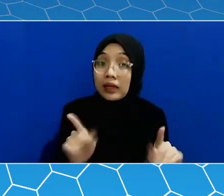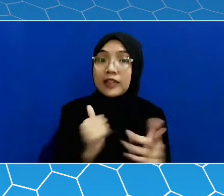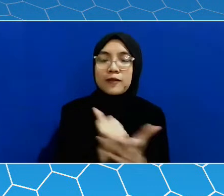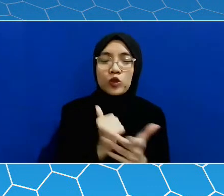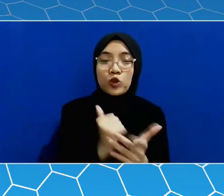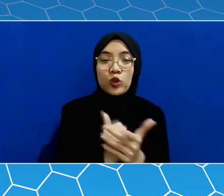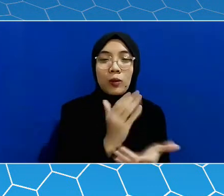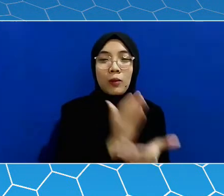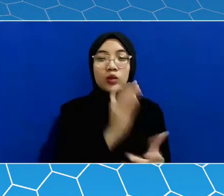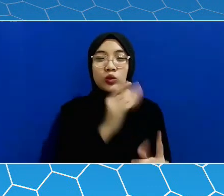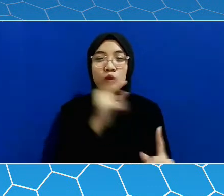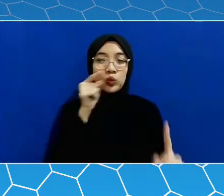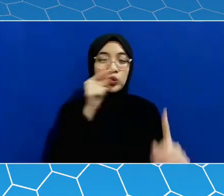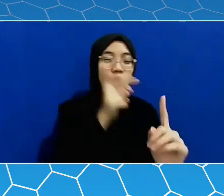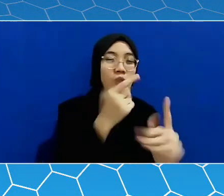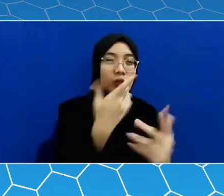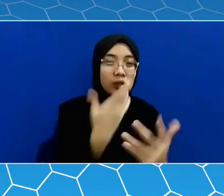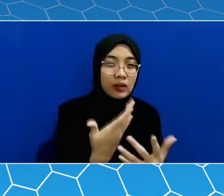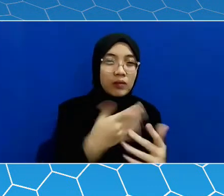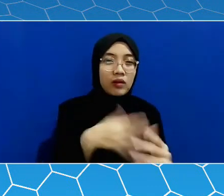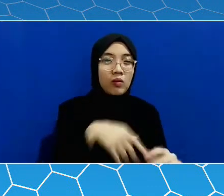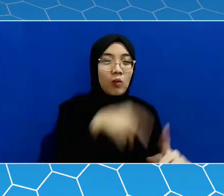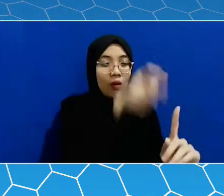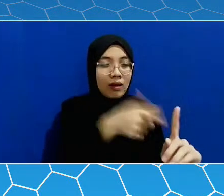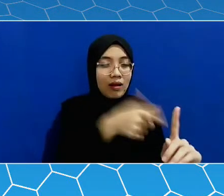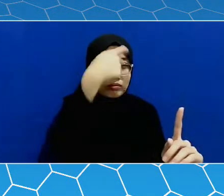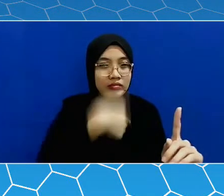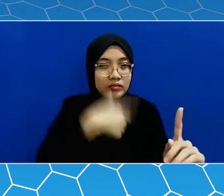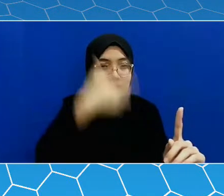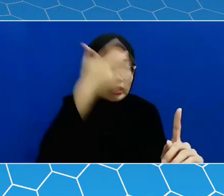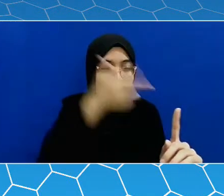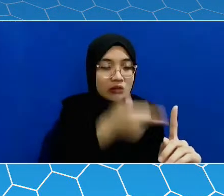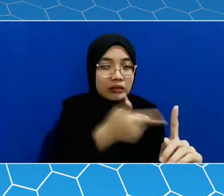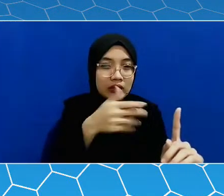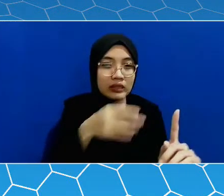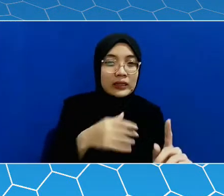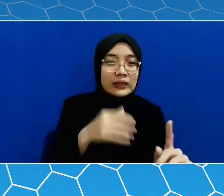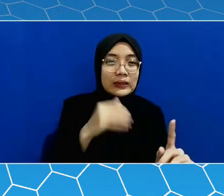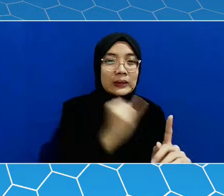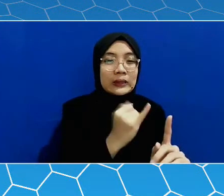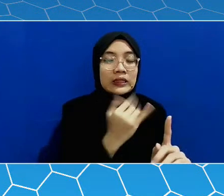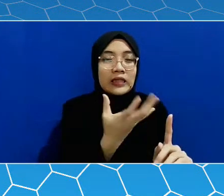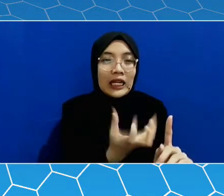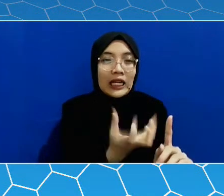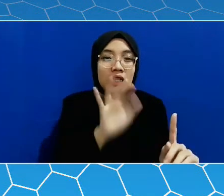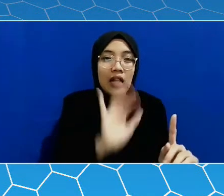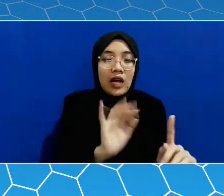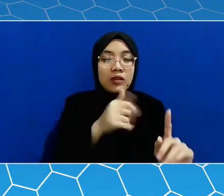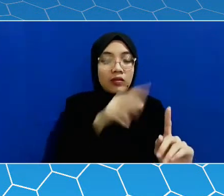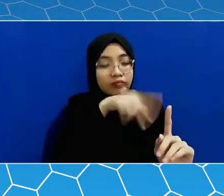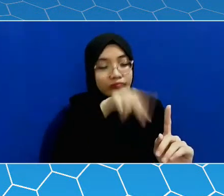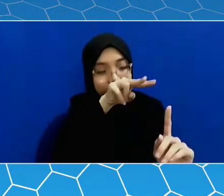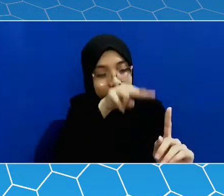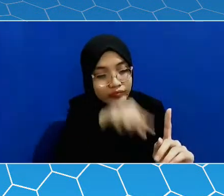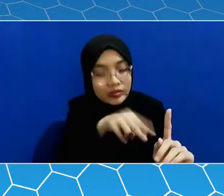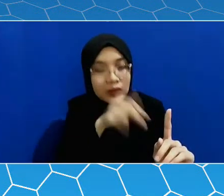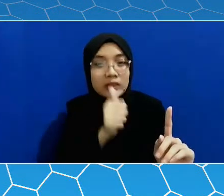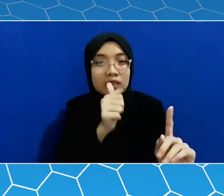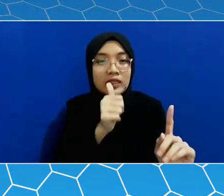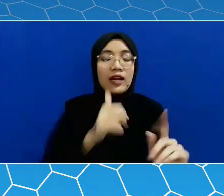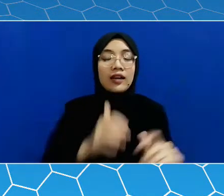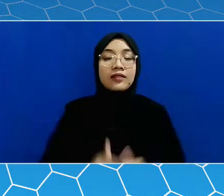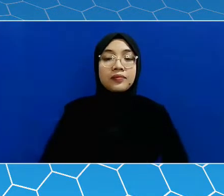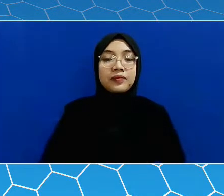manage medical secrets, independent medical committees that are professional and work hard for the credential and also the quality training, ethics